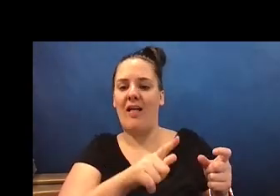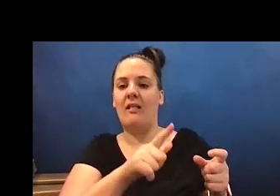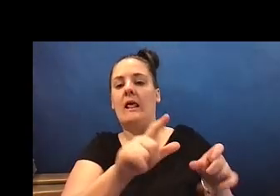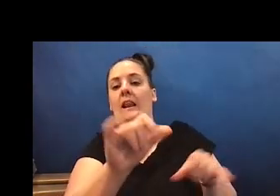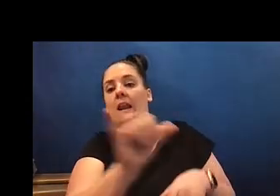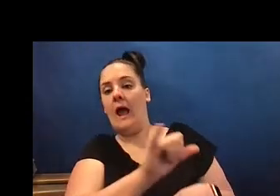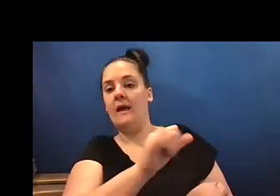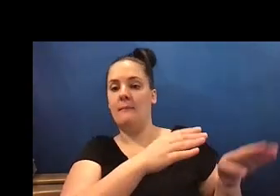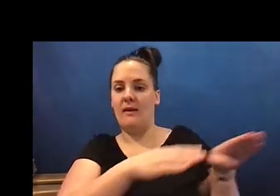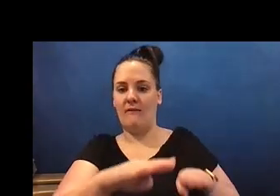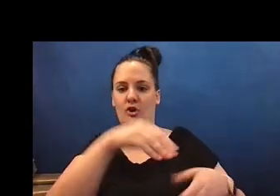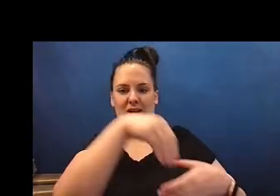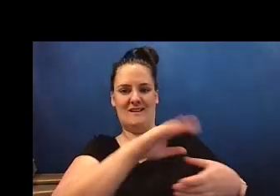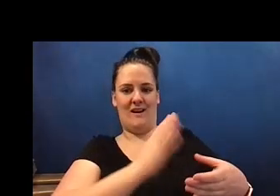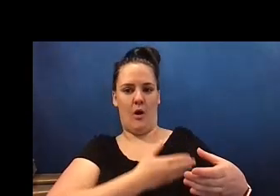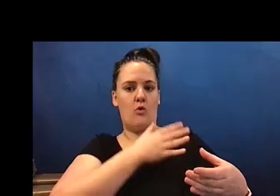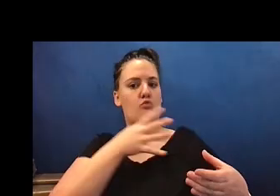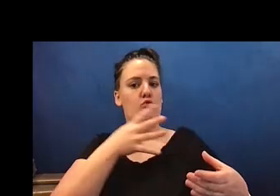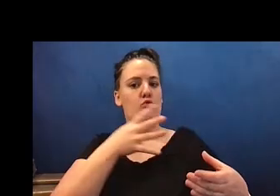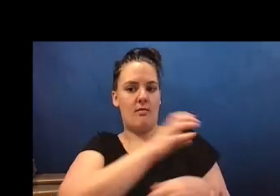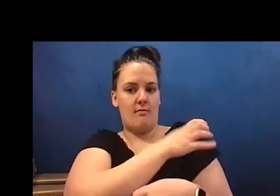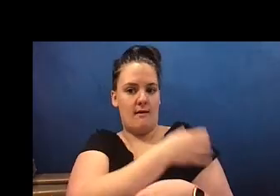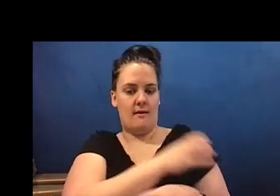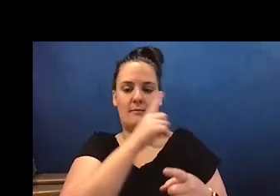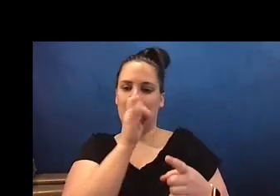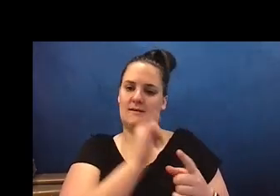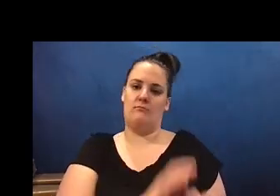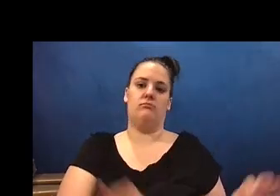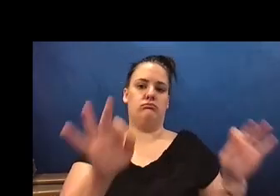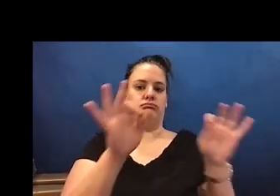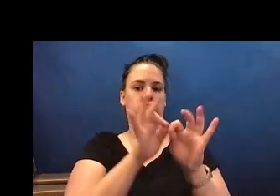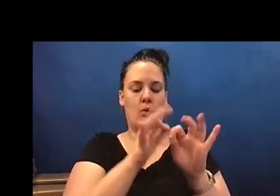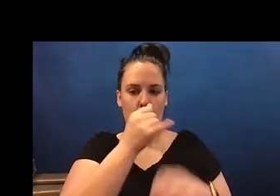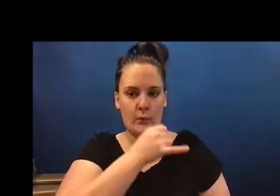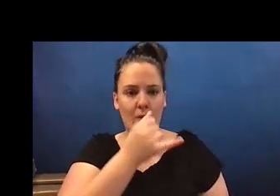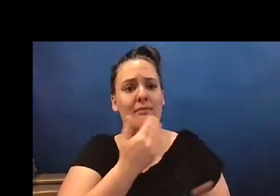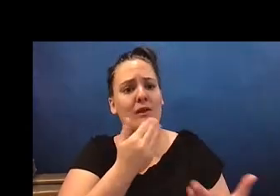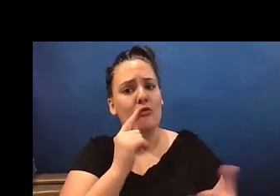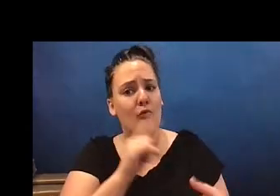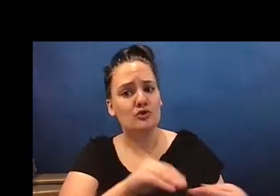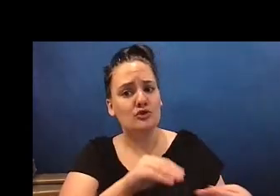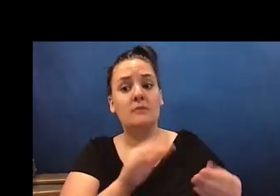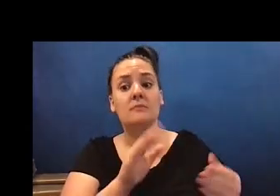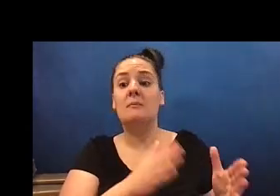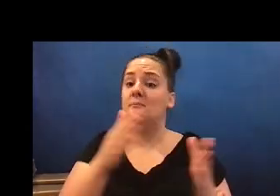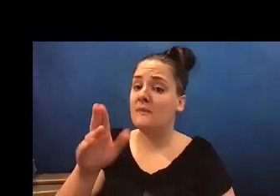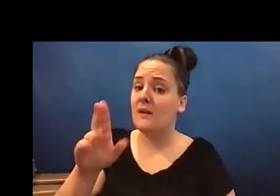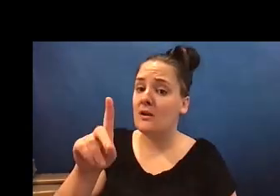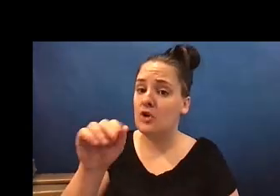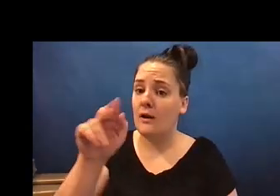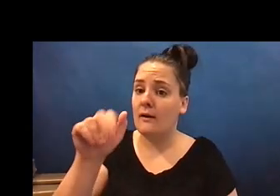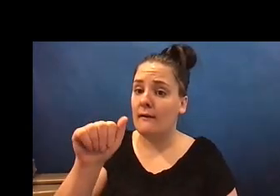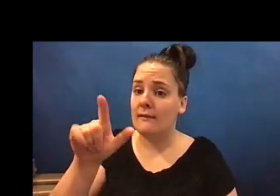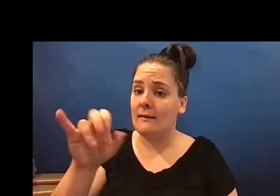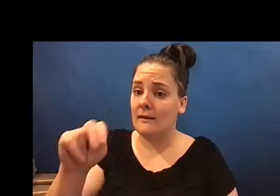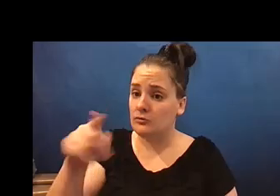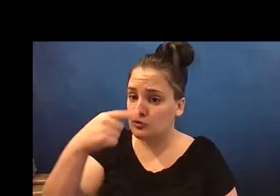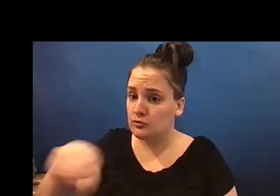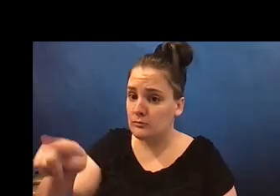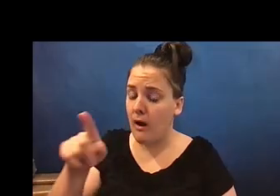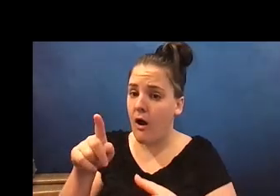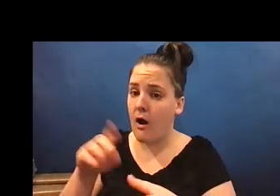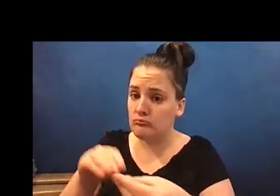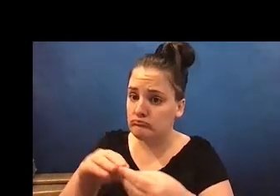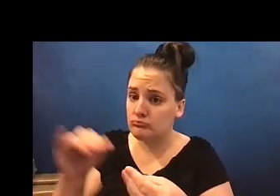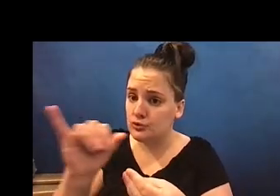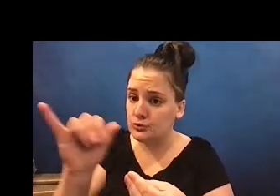because that's exactly what we need. Spectacular. Thank you for sharing that. Donna Lynn, can you share your same thoughts on affordability? Absolutely. And I